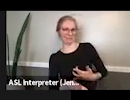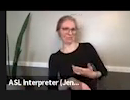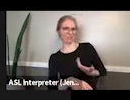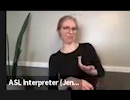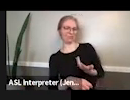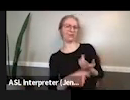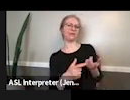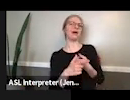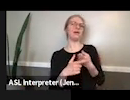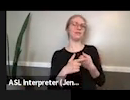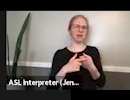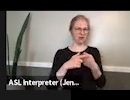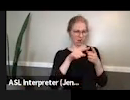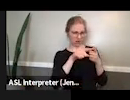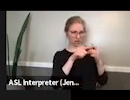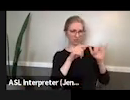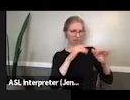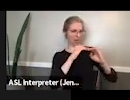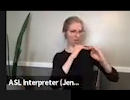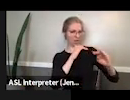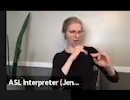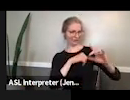assess what may be